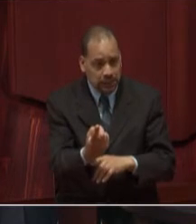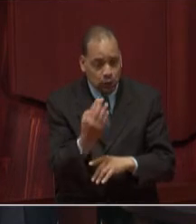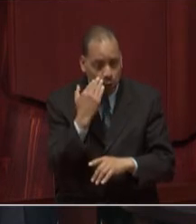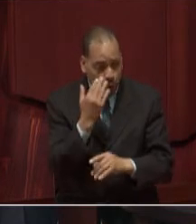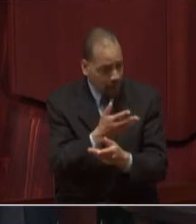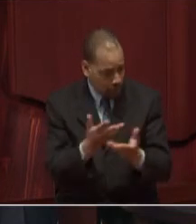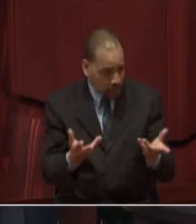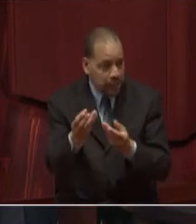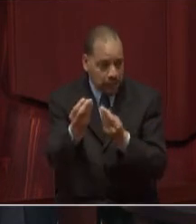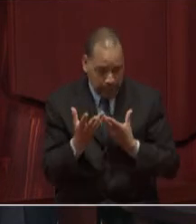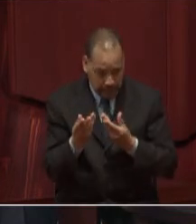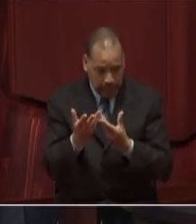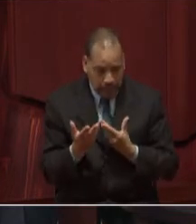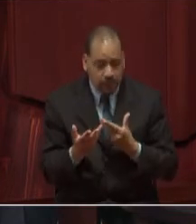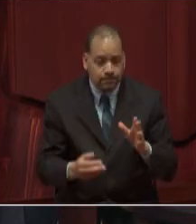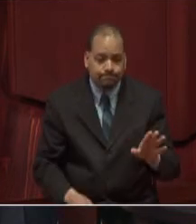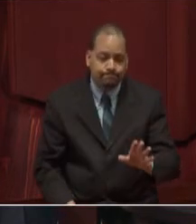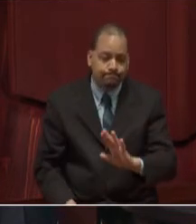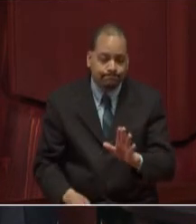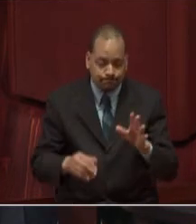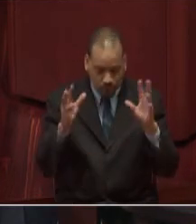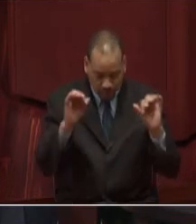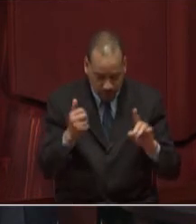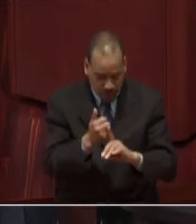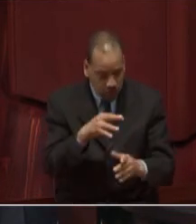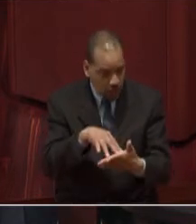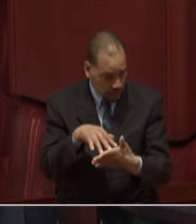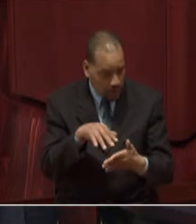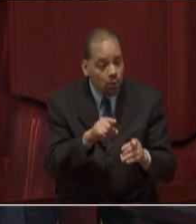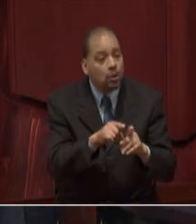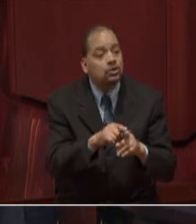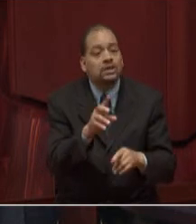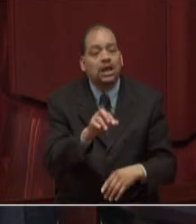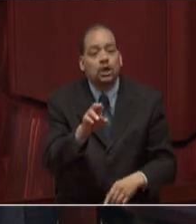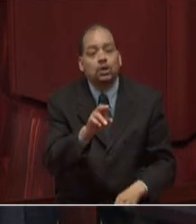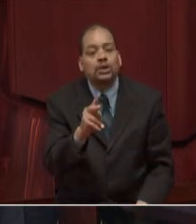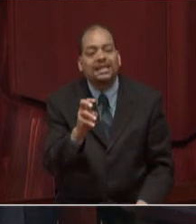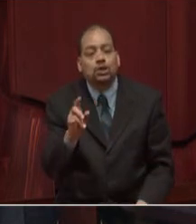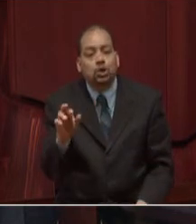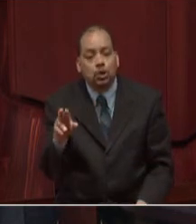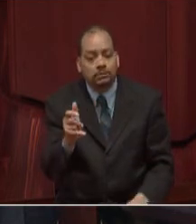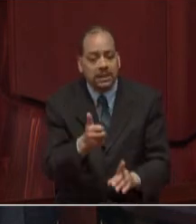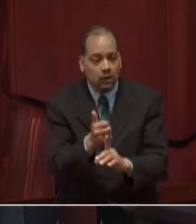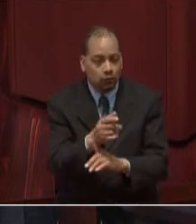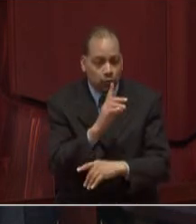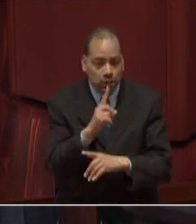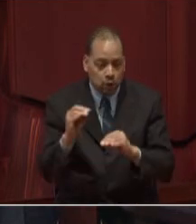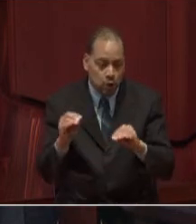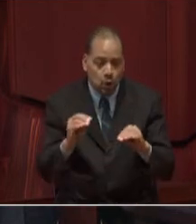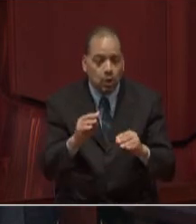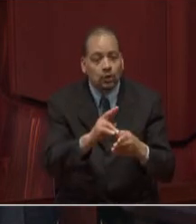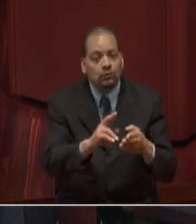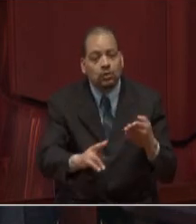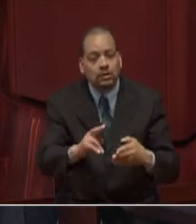well-informed and a scholar himself, and Dr. Kissinger, who of course had taught this at Harvard for many years,